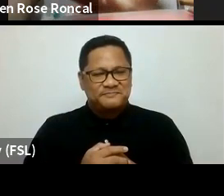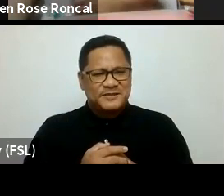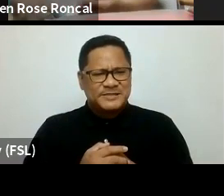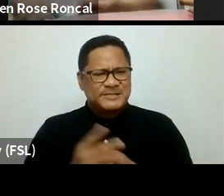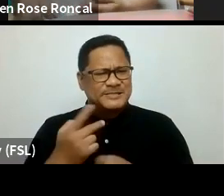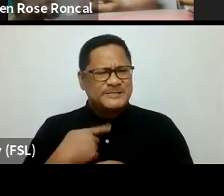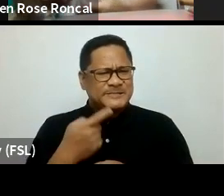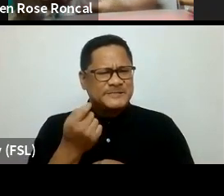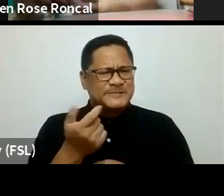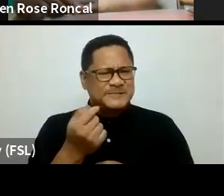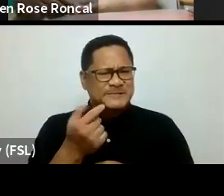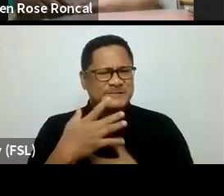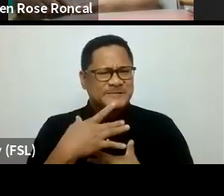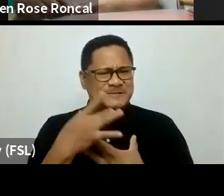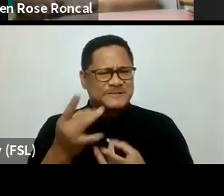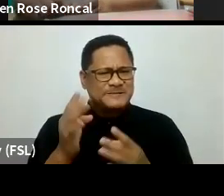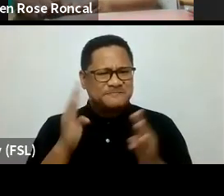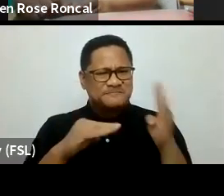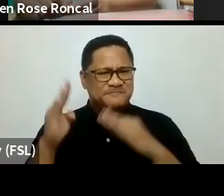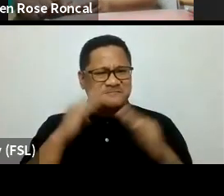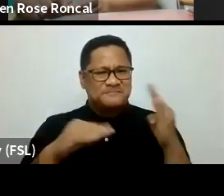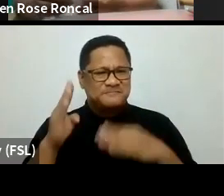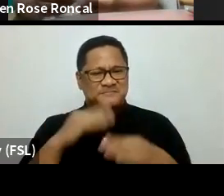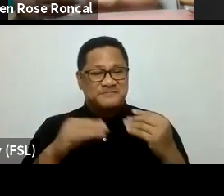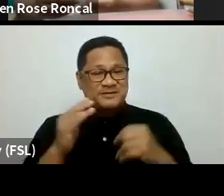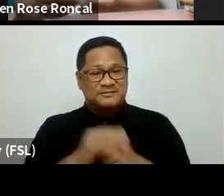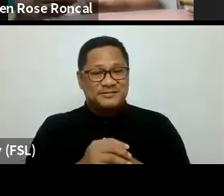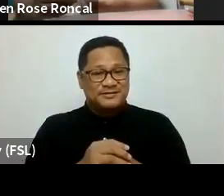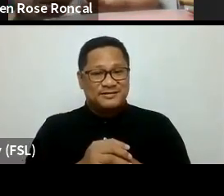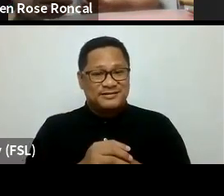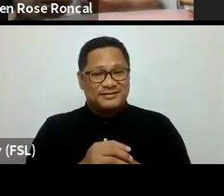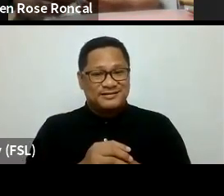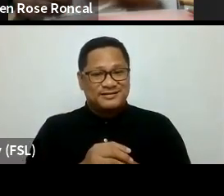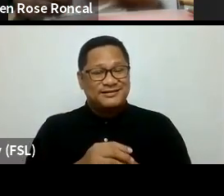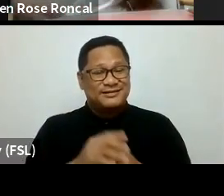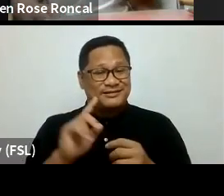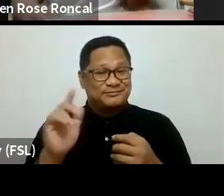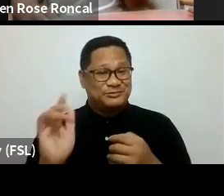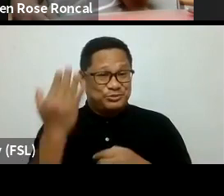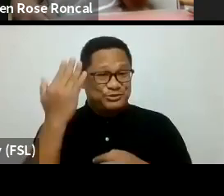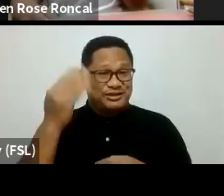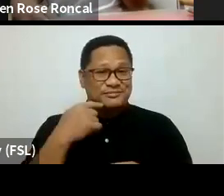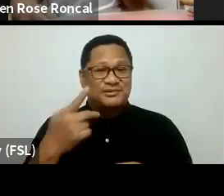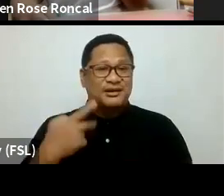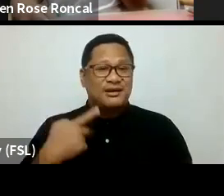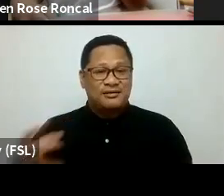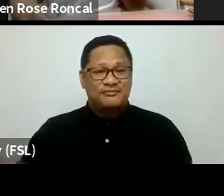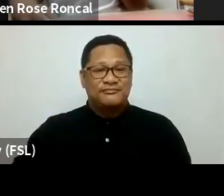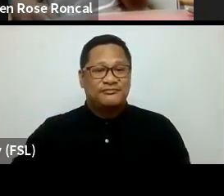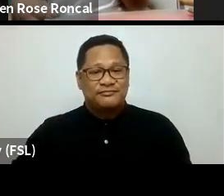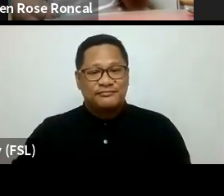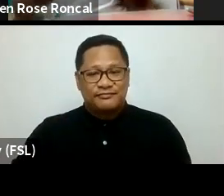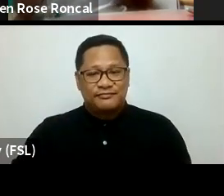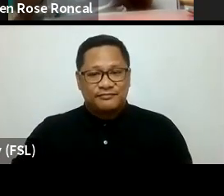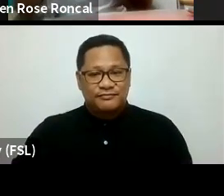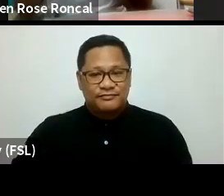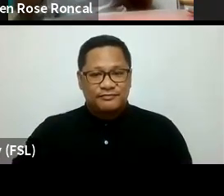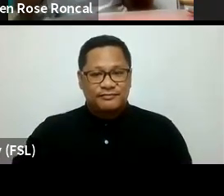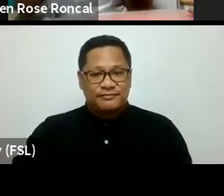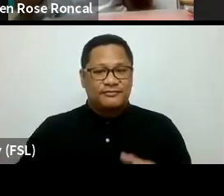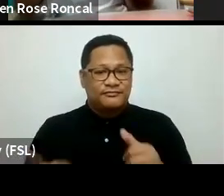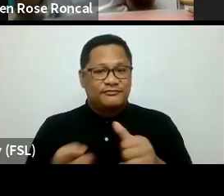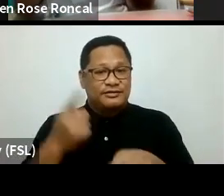we had a very interesting problem this morning because it was my first time to